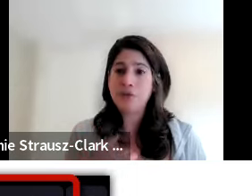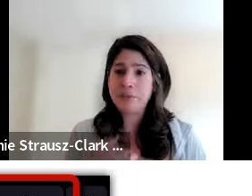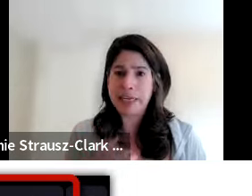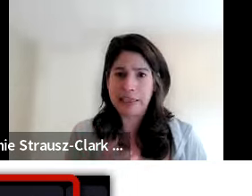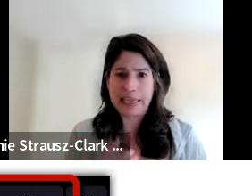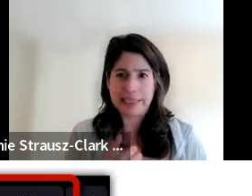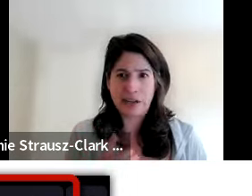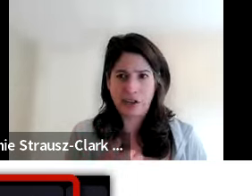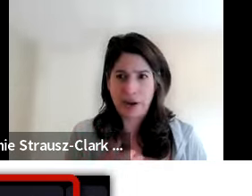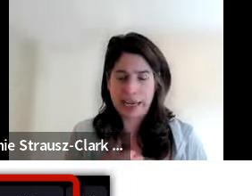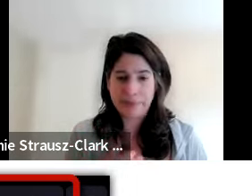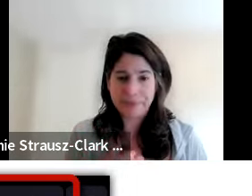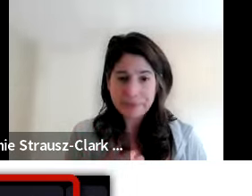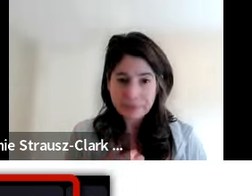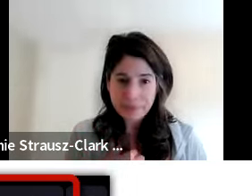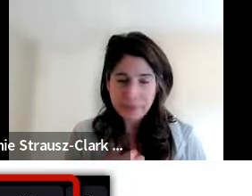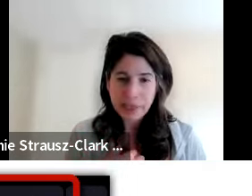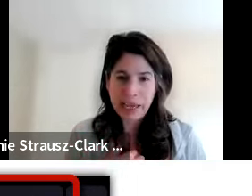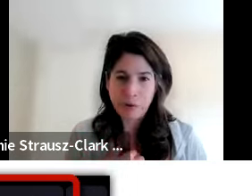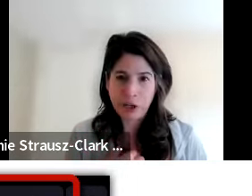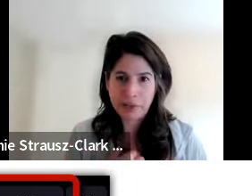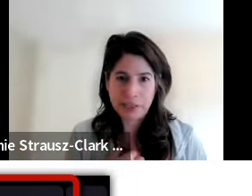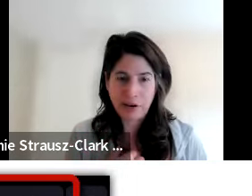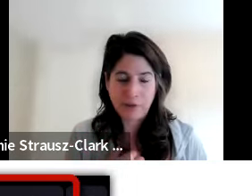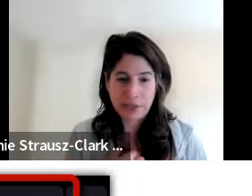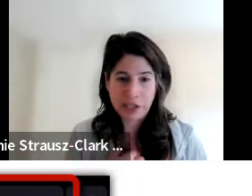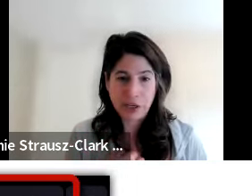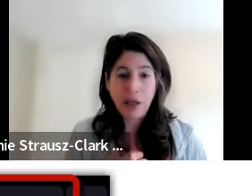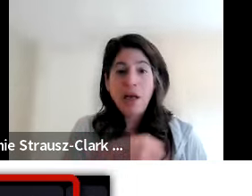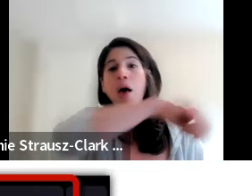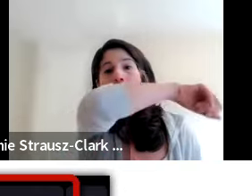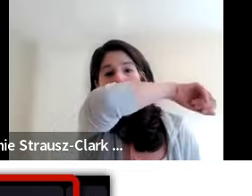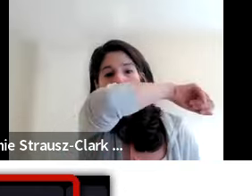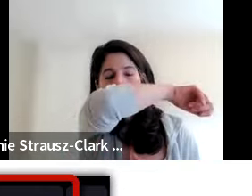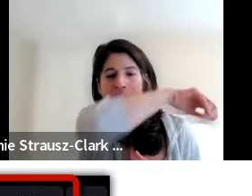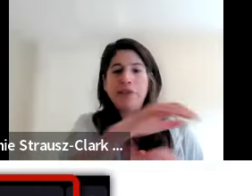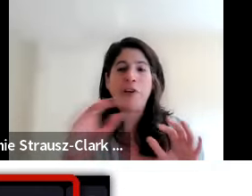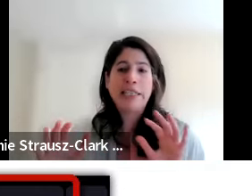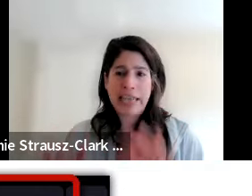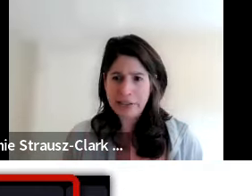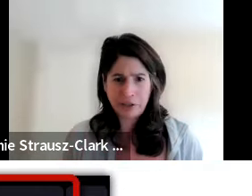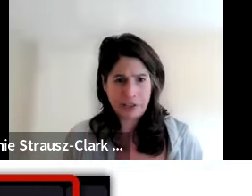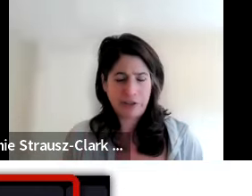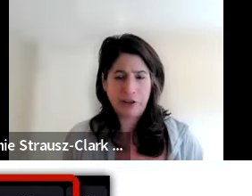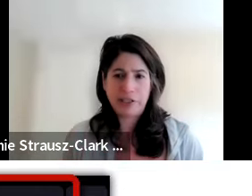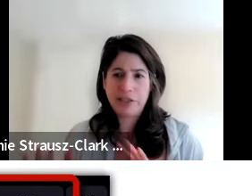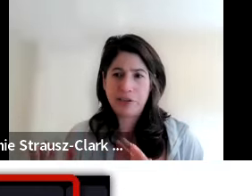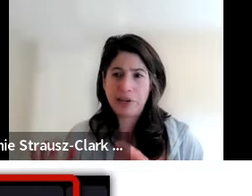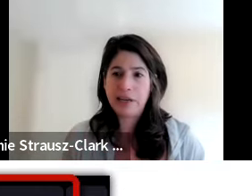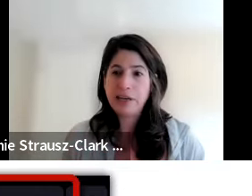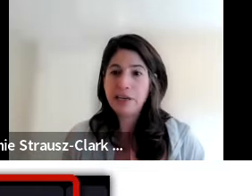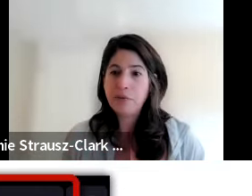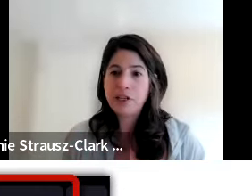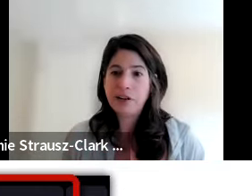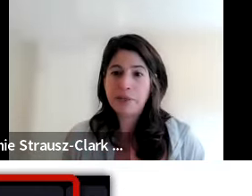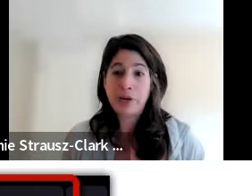and choose me in the list and I'll track it and work you into the conversation. If you have any technical difficulties, you